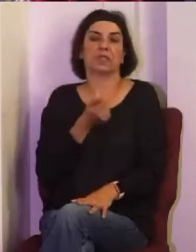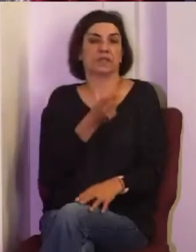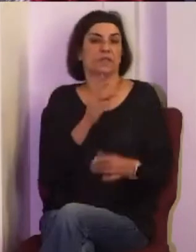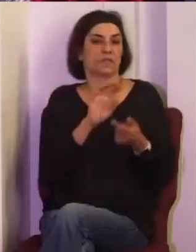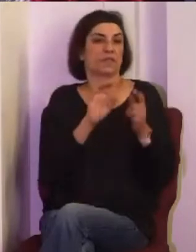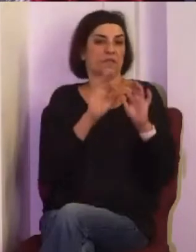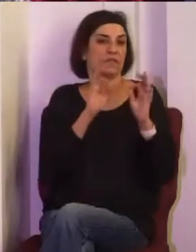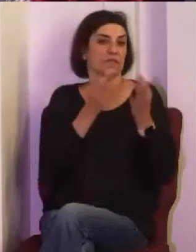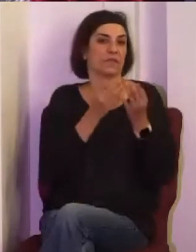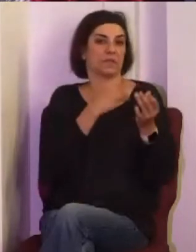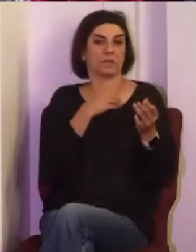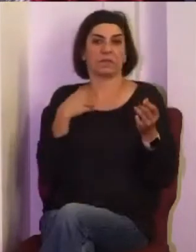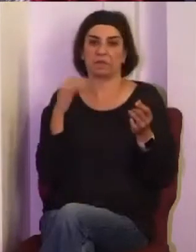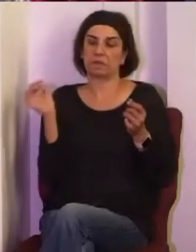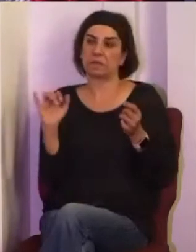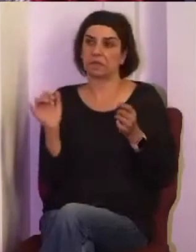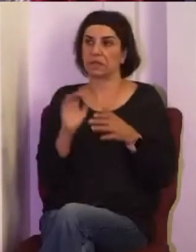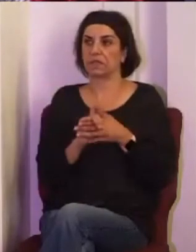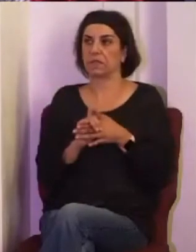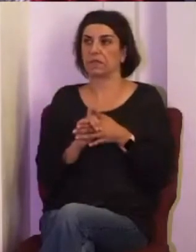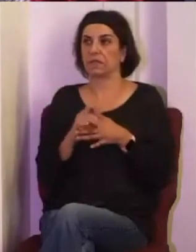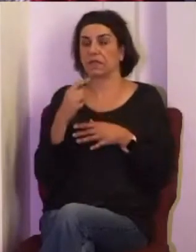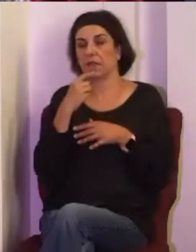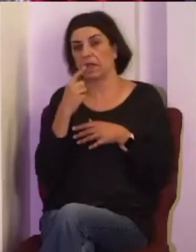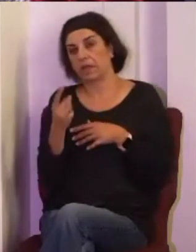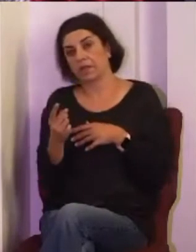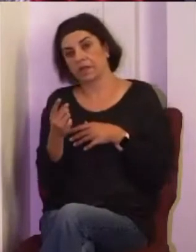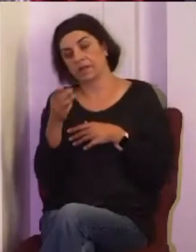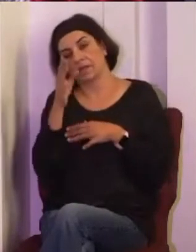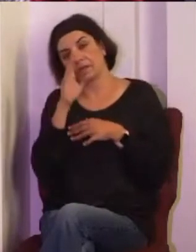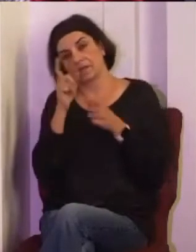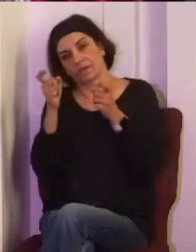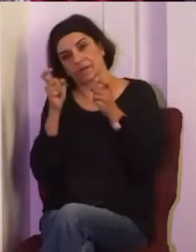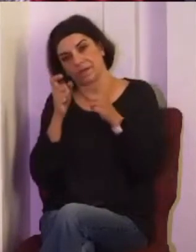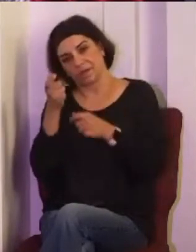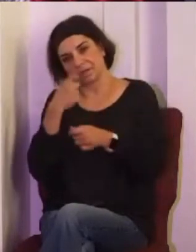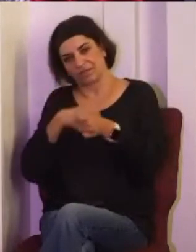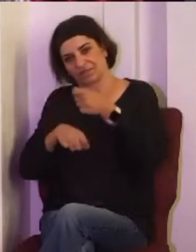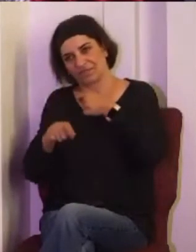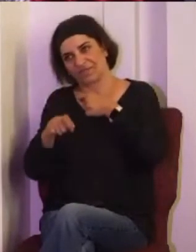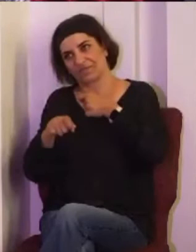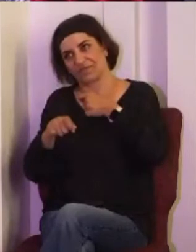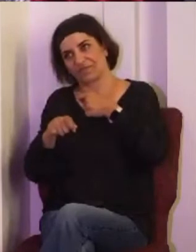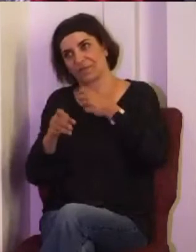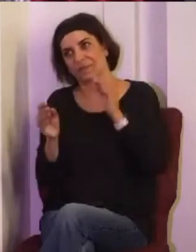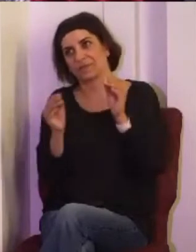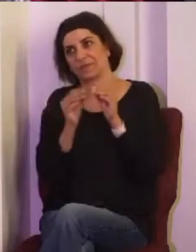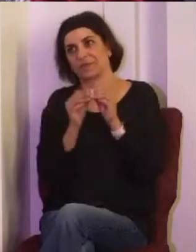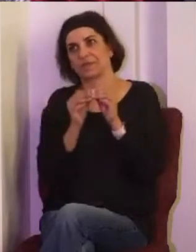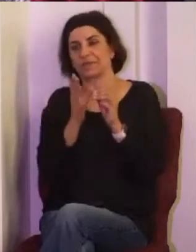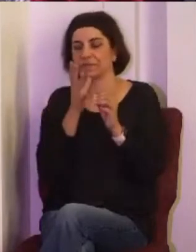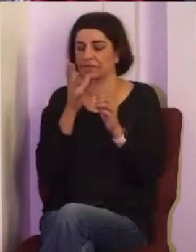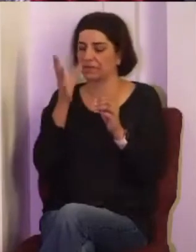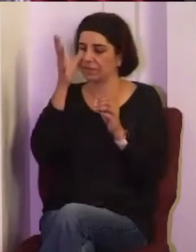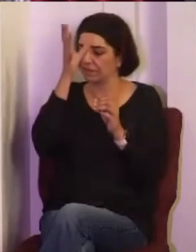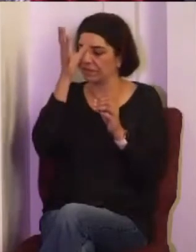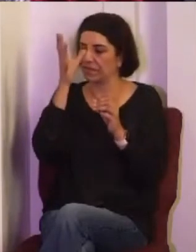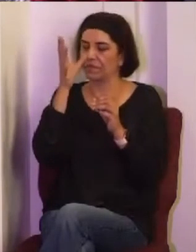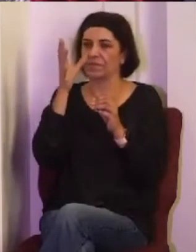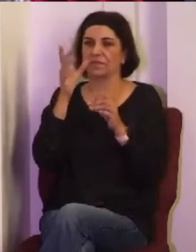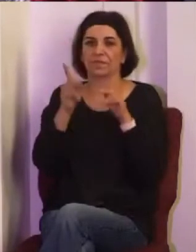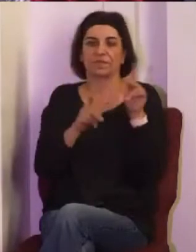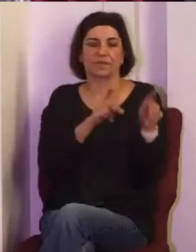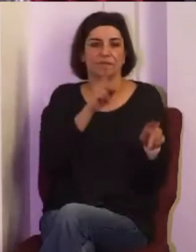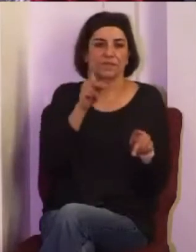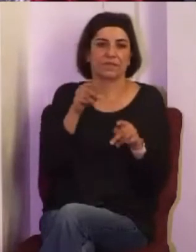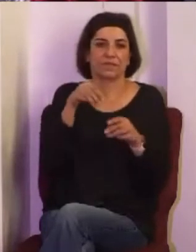members. And let me just tell you what God gave me in place. I've had more parental figures in my life than I know